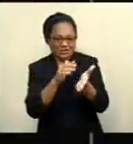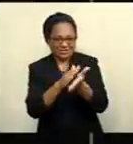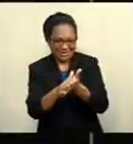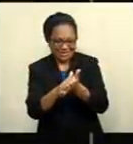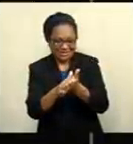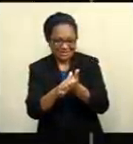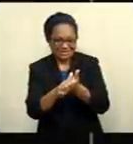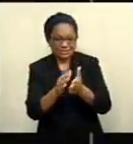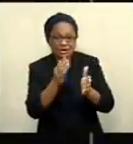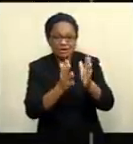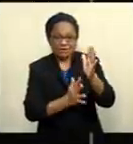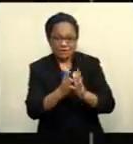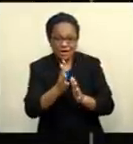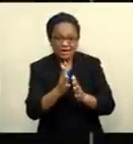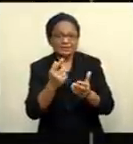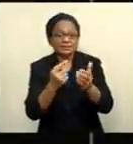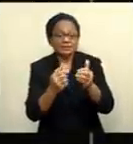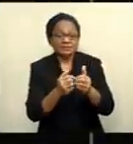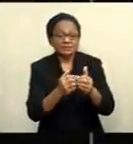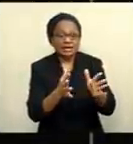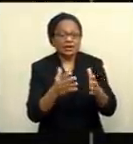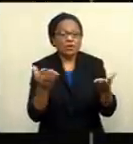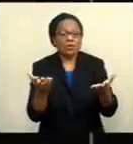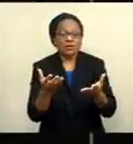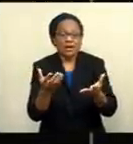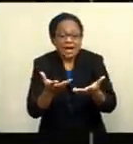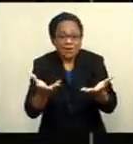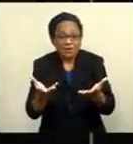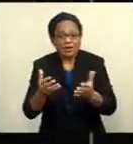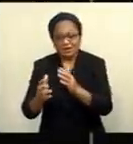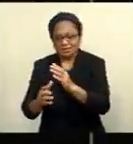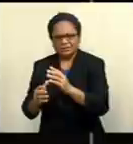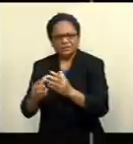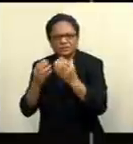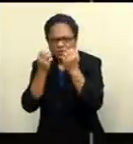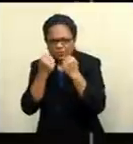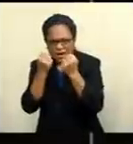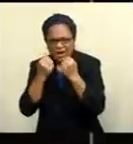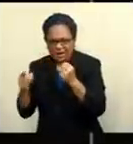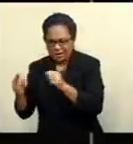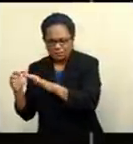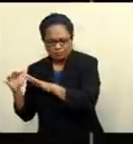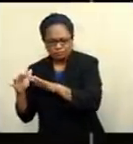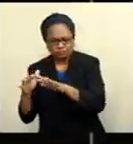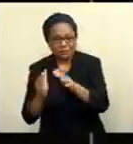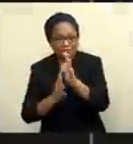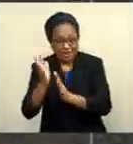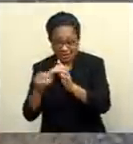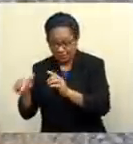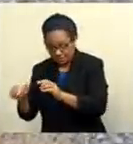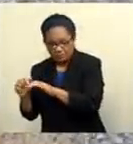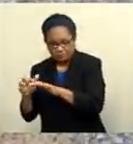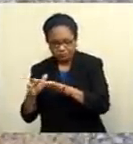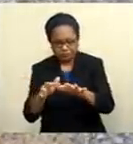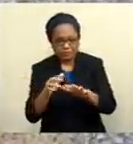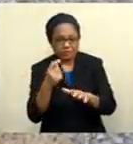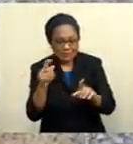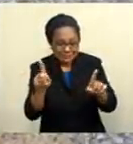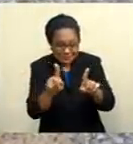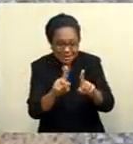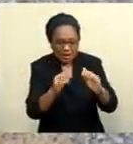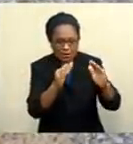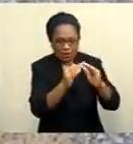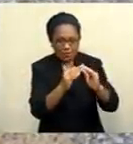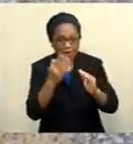started after an uncontrolled sugarcane fire spread to the floor of the back of the property. When the firefighters arrived at